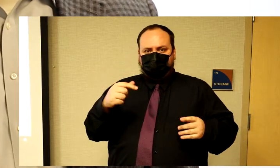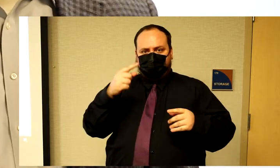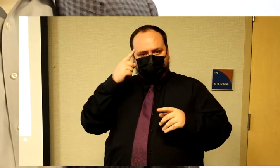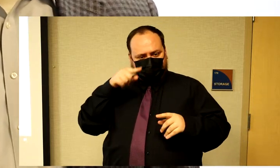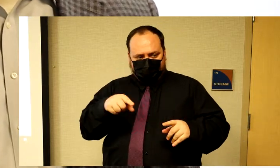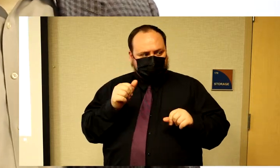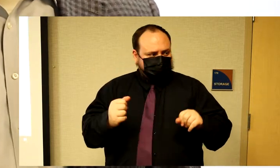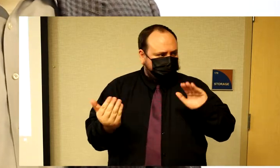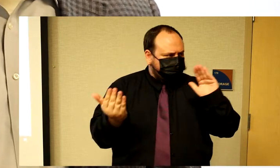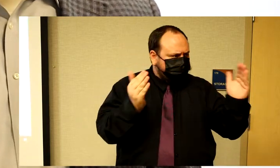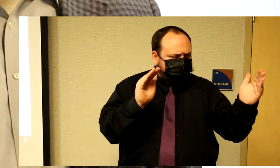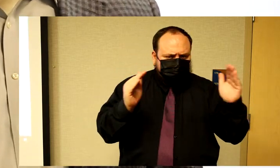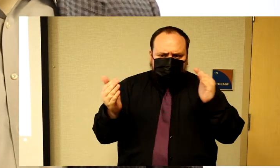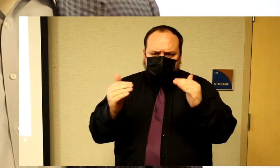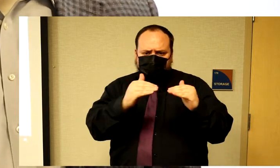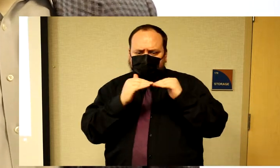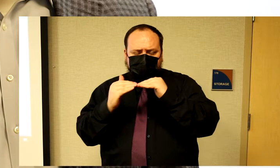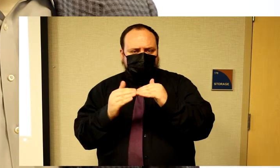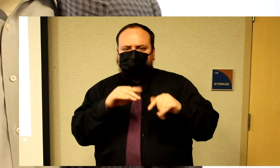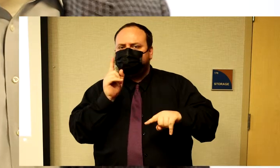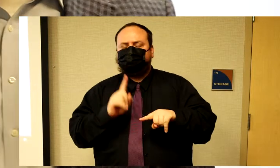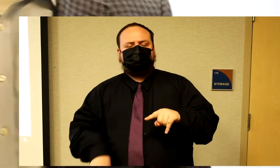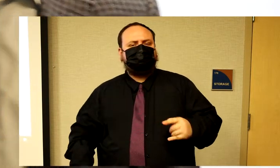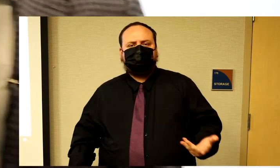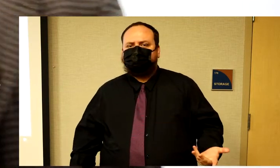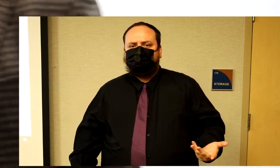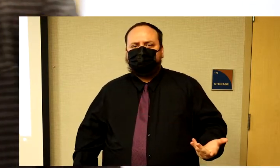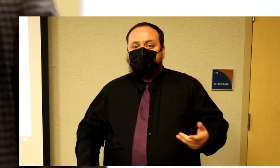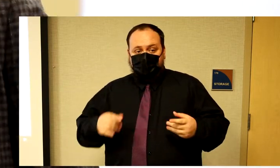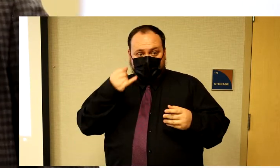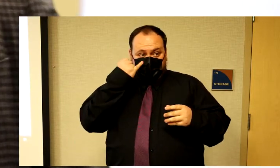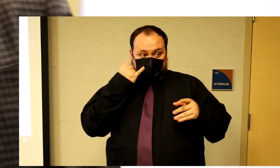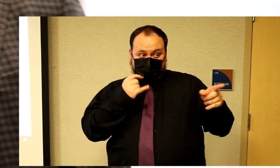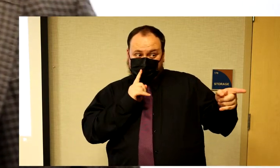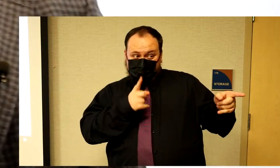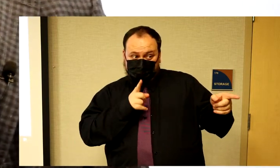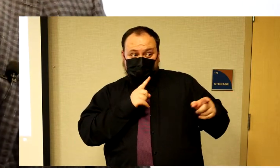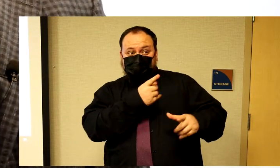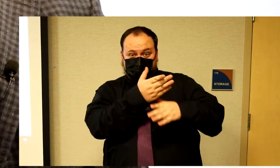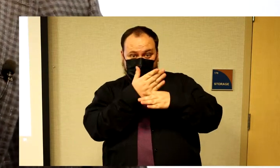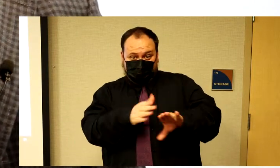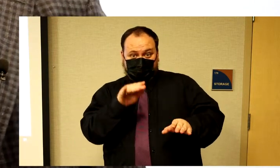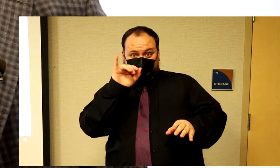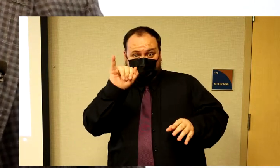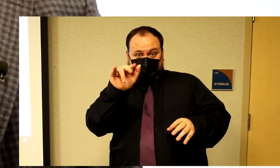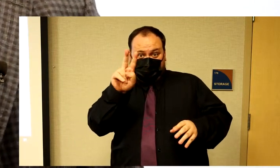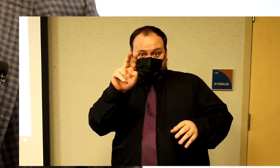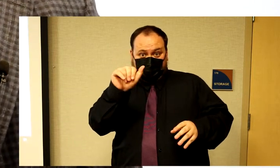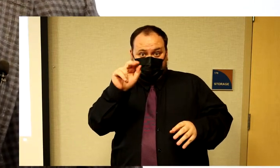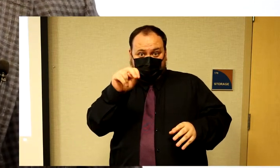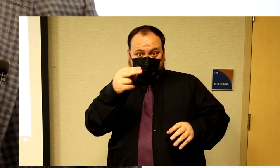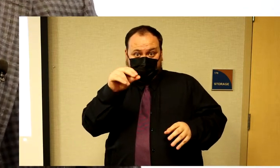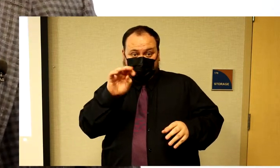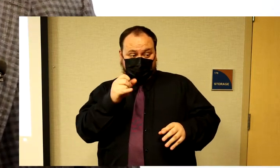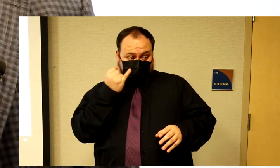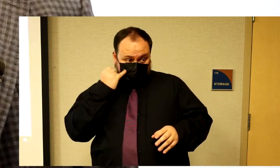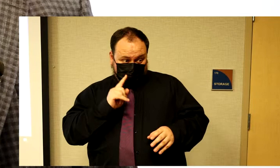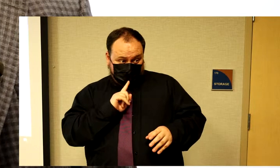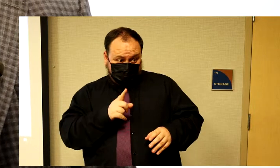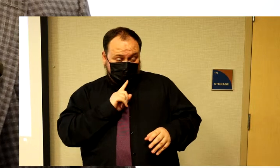compare it evenly or fairly or whatever. And if it splits Ivanhoe or whatever, that's certainly something we're not interested